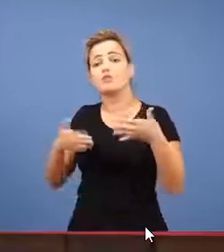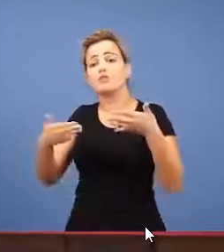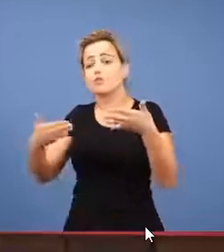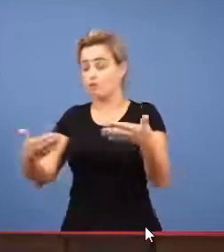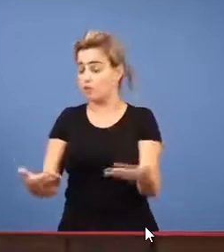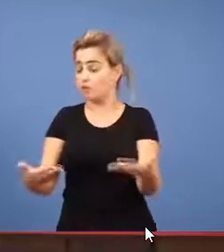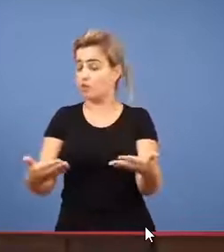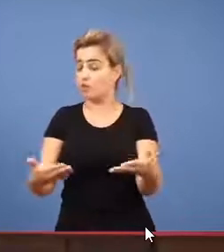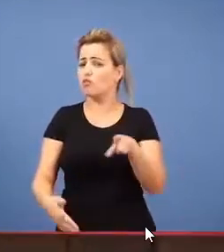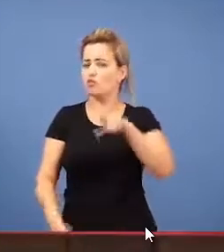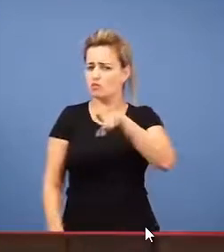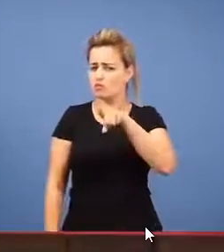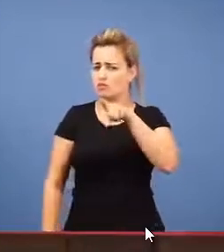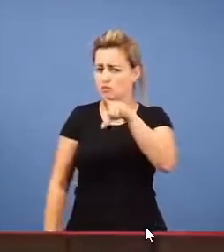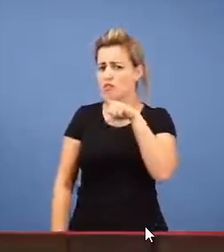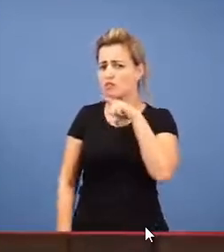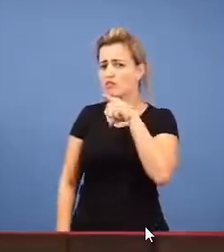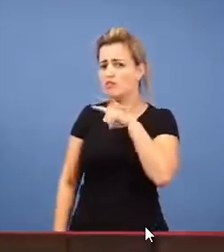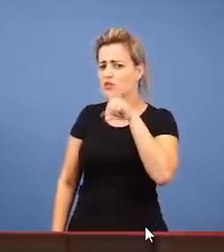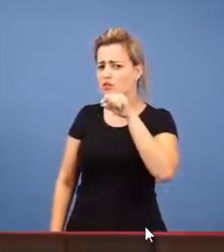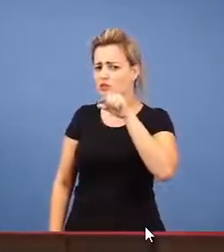brother is this. You have